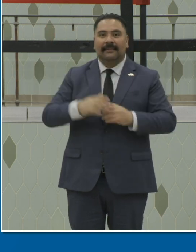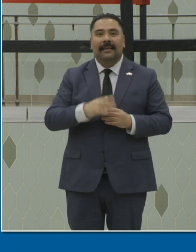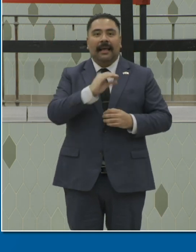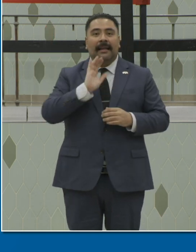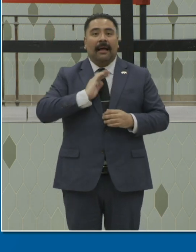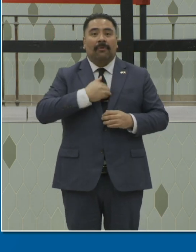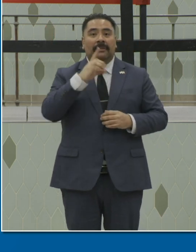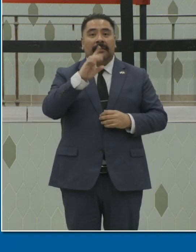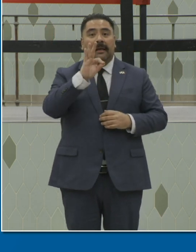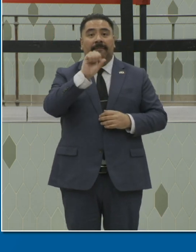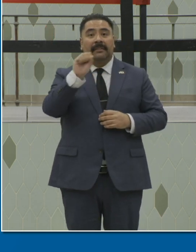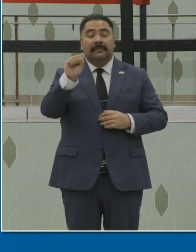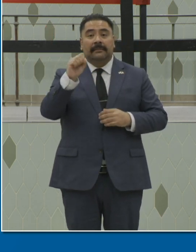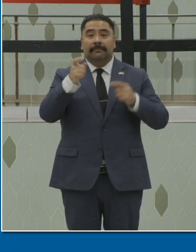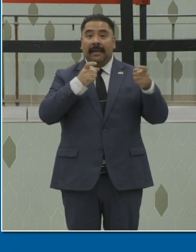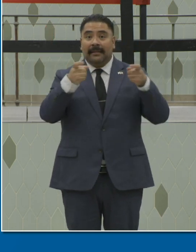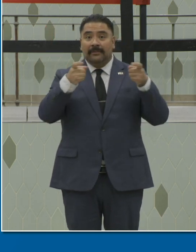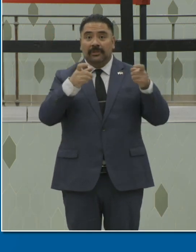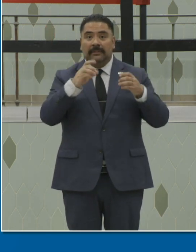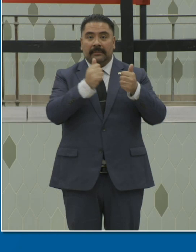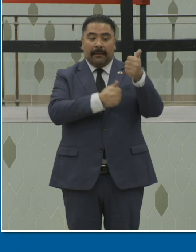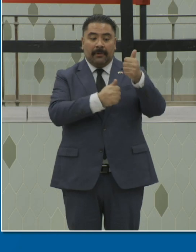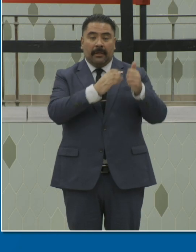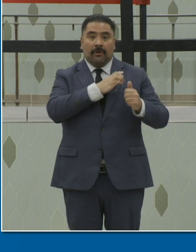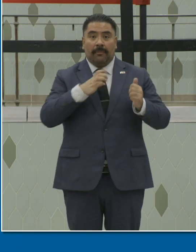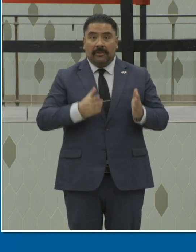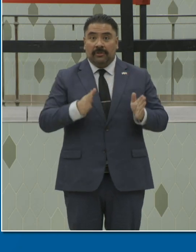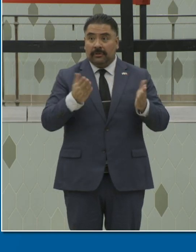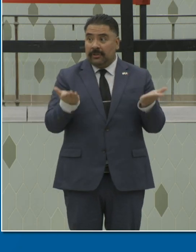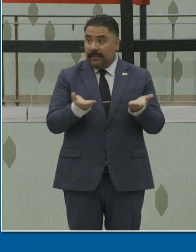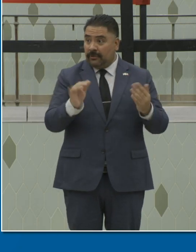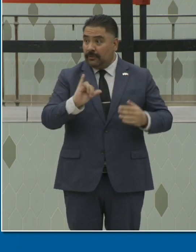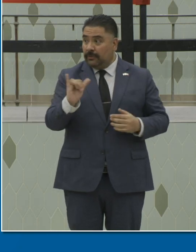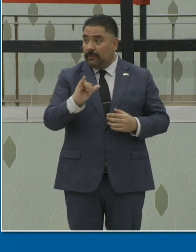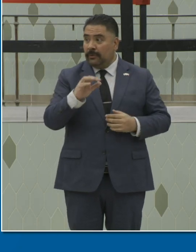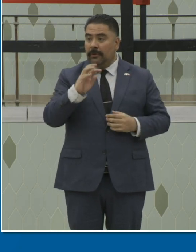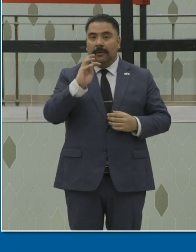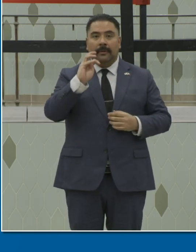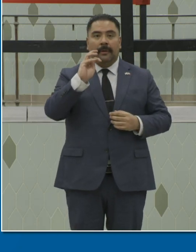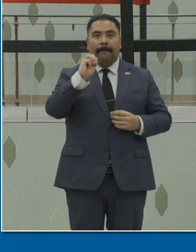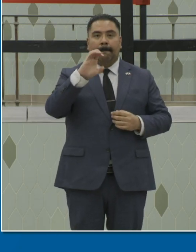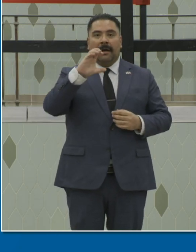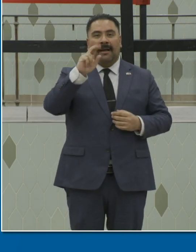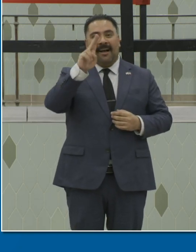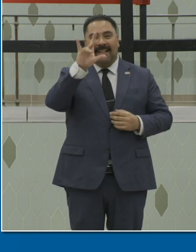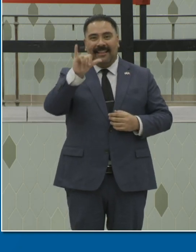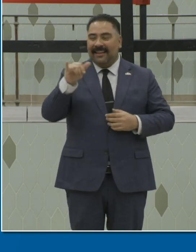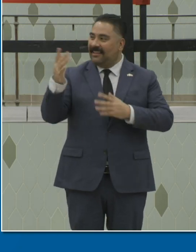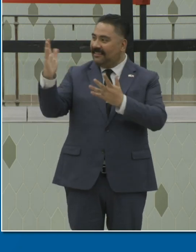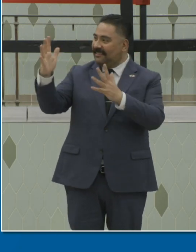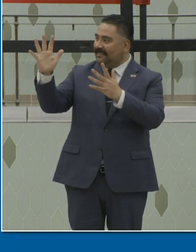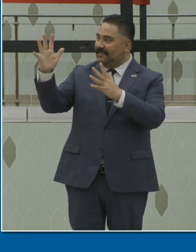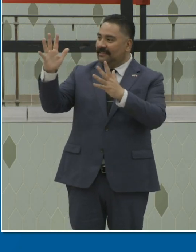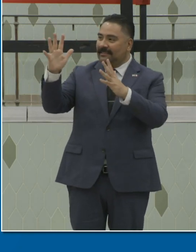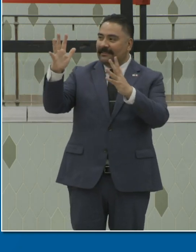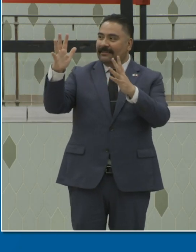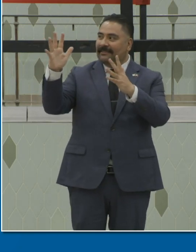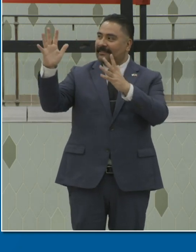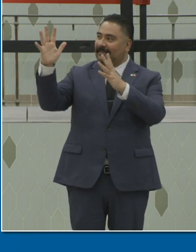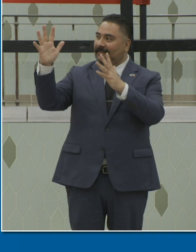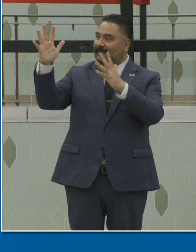and our DFSS managing deputy commissioner is also here, Mara McCauley. Thank you for being